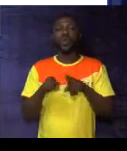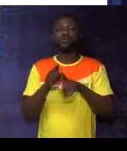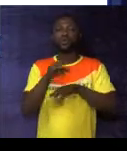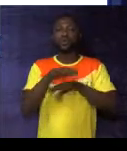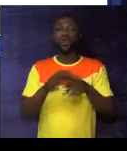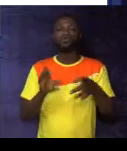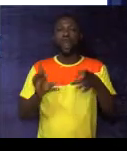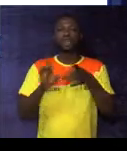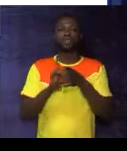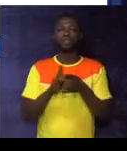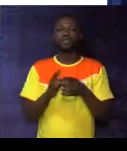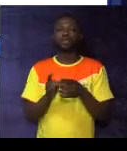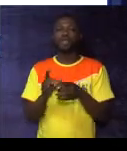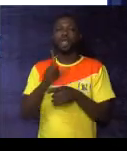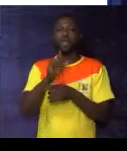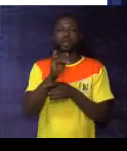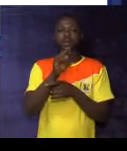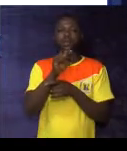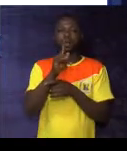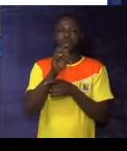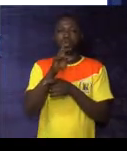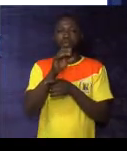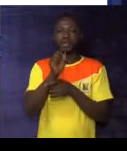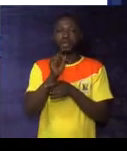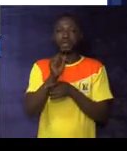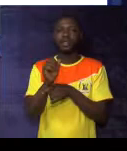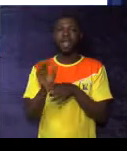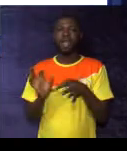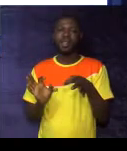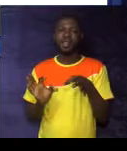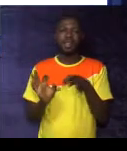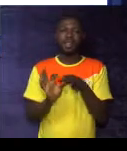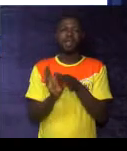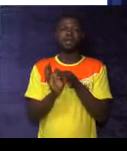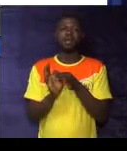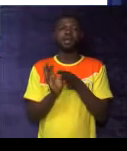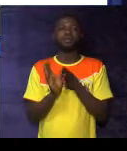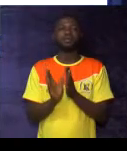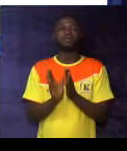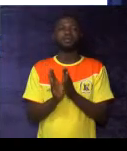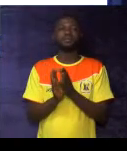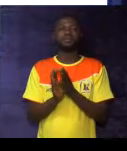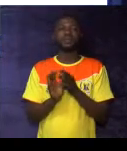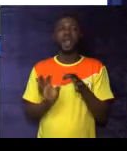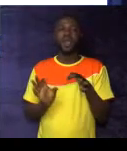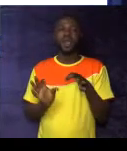We also call conjunctions linkers. We call conjunctions what?